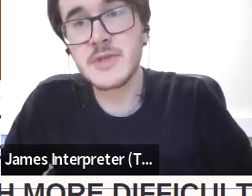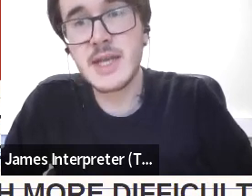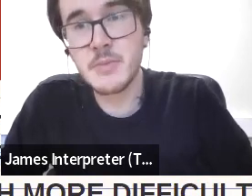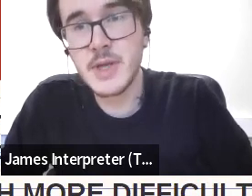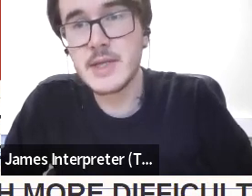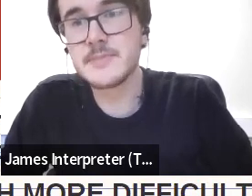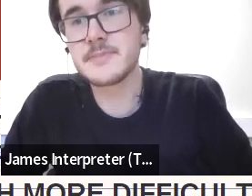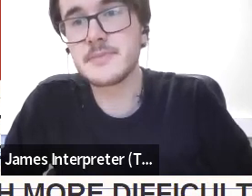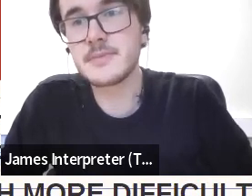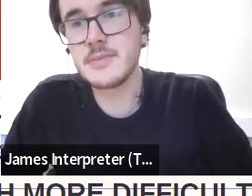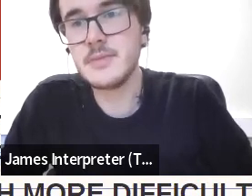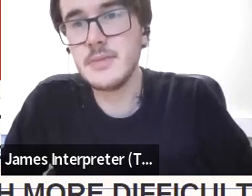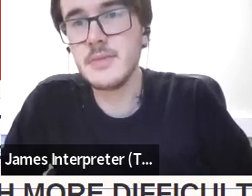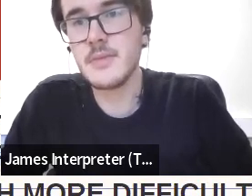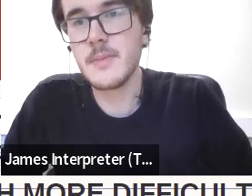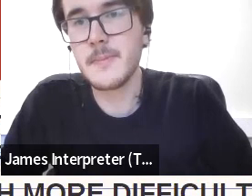Some of us lip read.